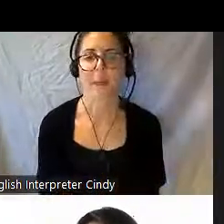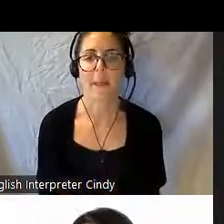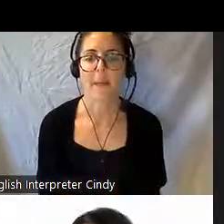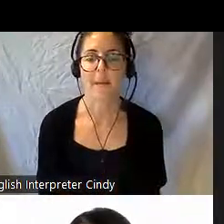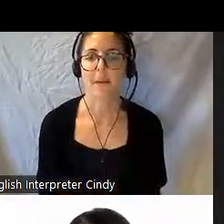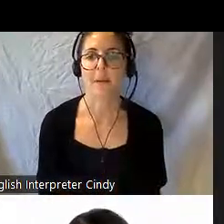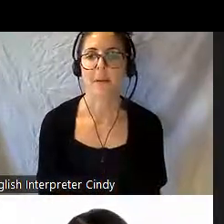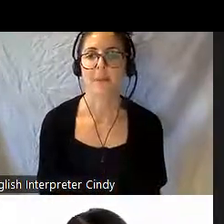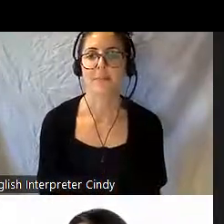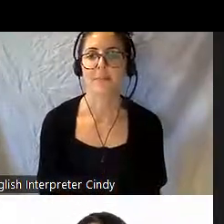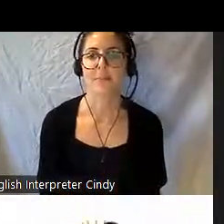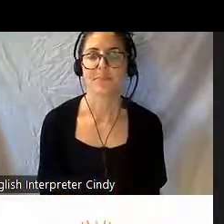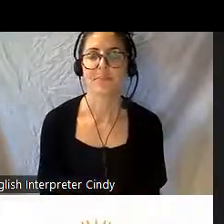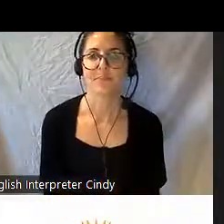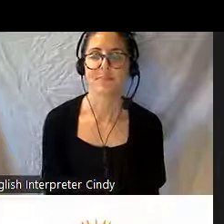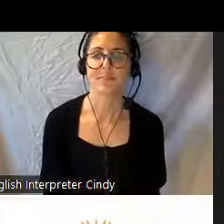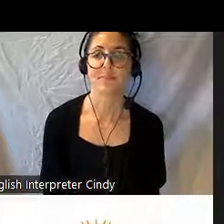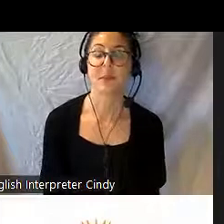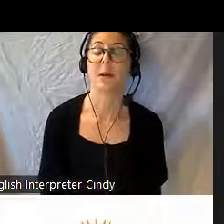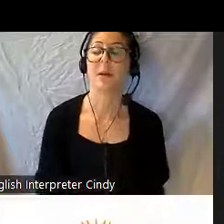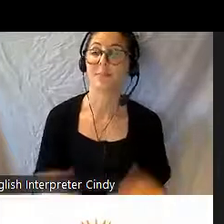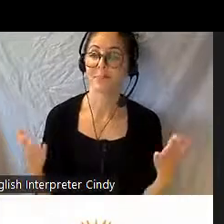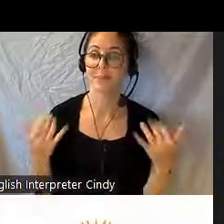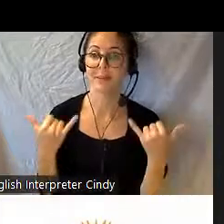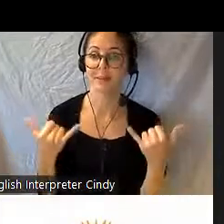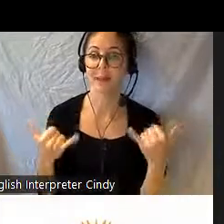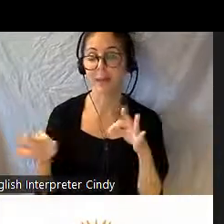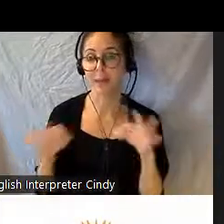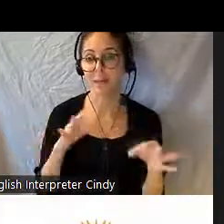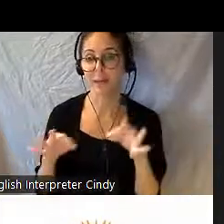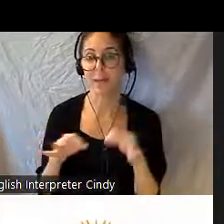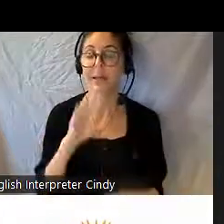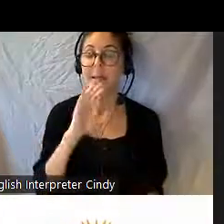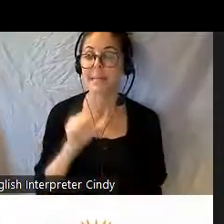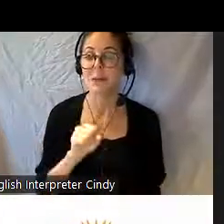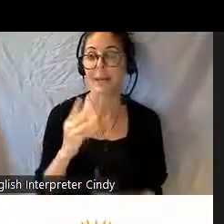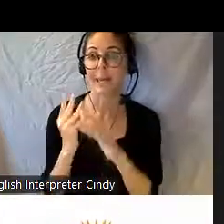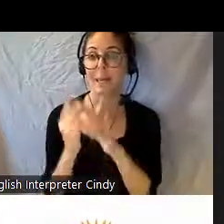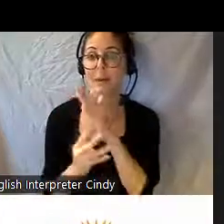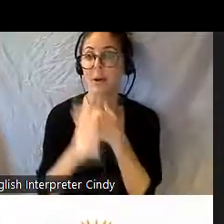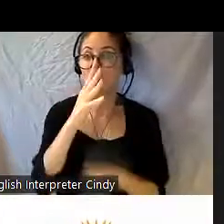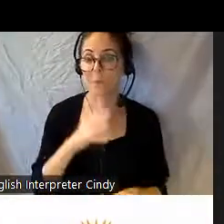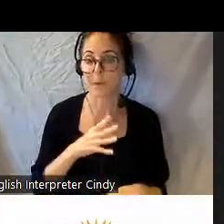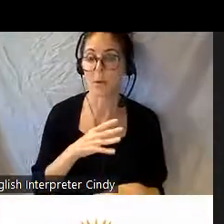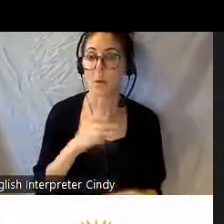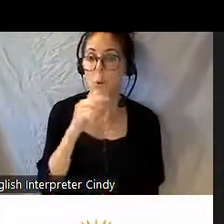So as Ryan was saying, today I'll be talking about senior immigrant women at risk of economic abuse.